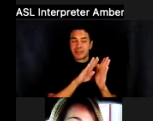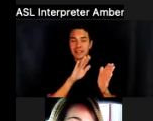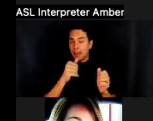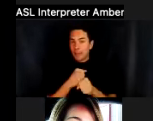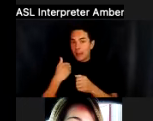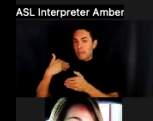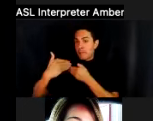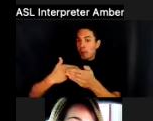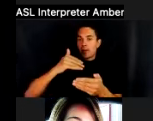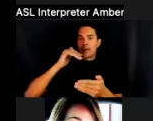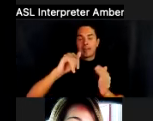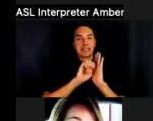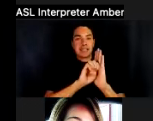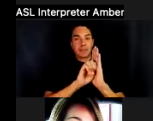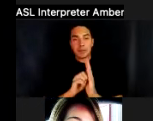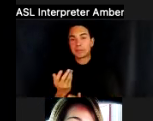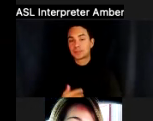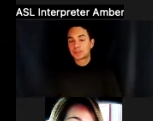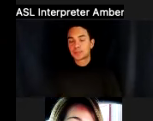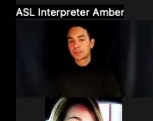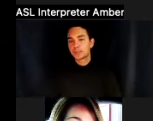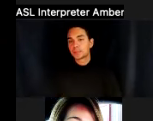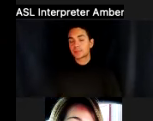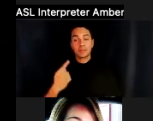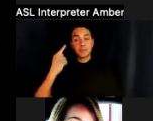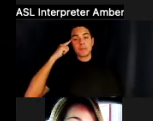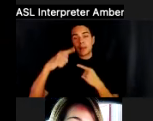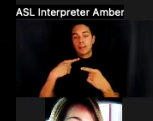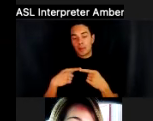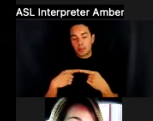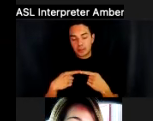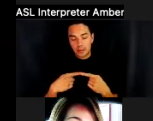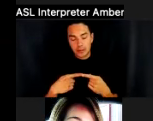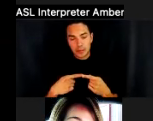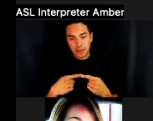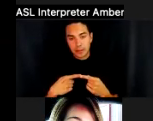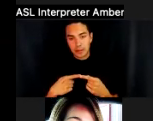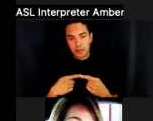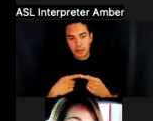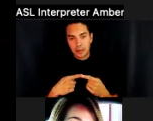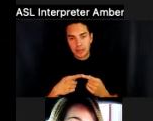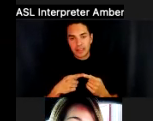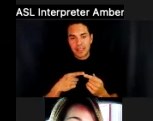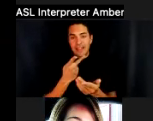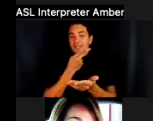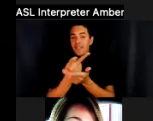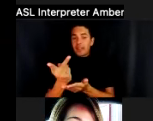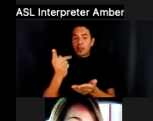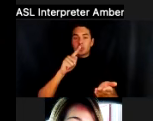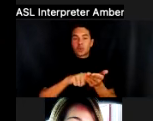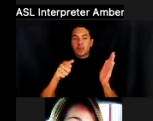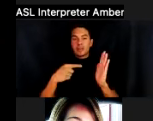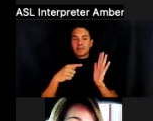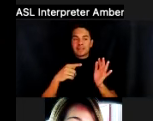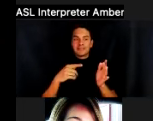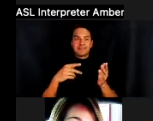That's an example of it. And so thinking about like this failure to define our own accountability, right? Like, who are